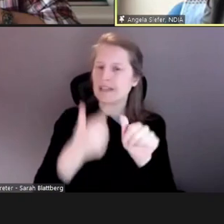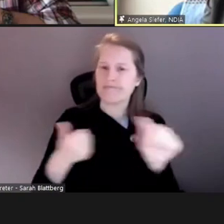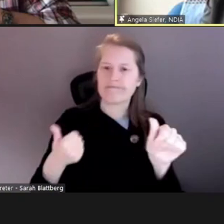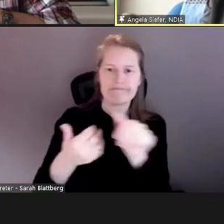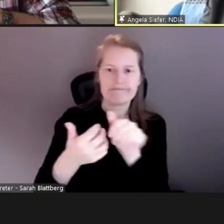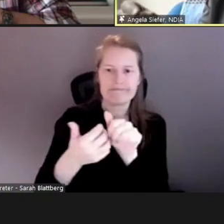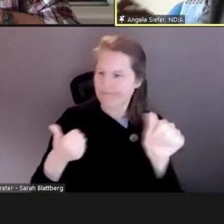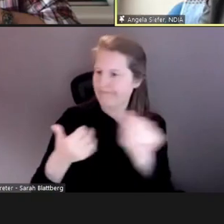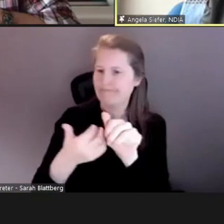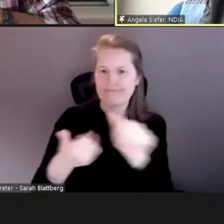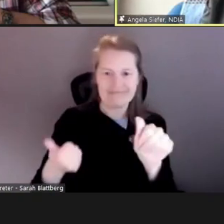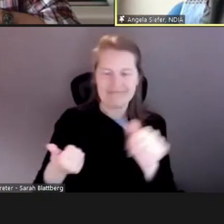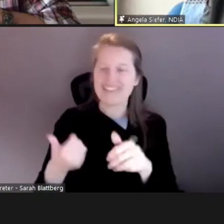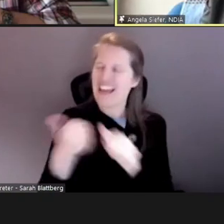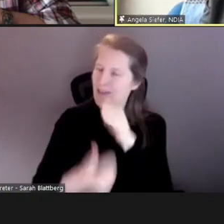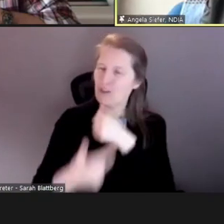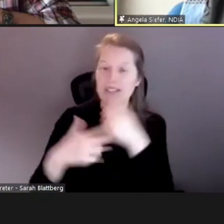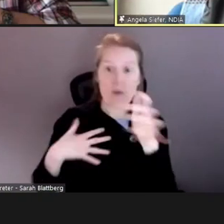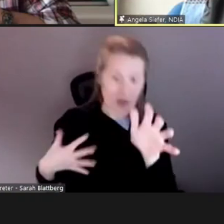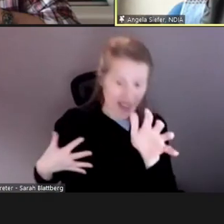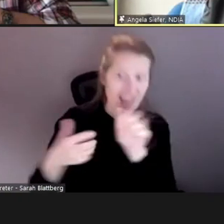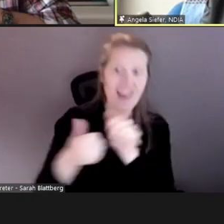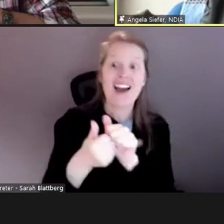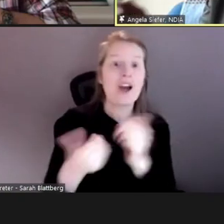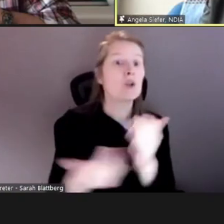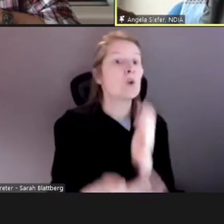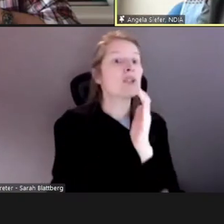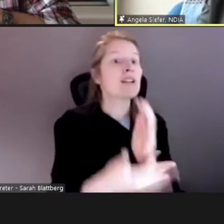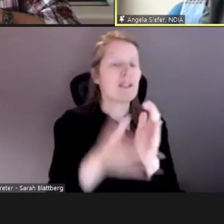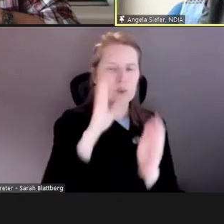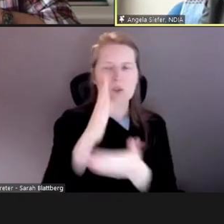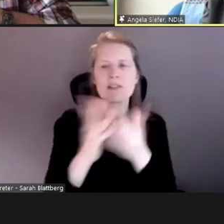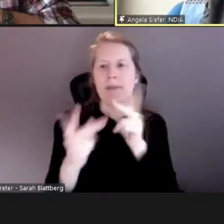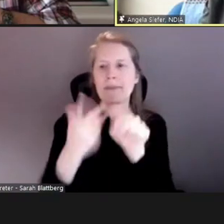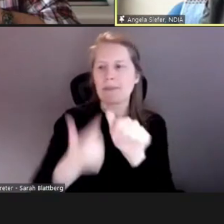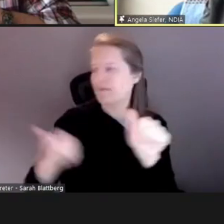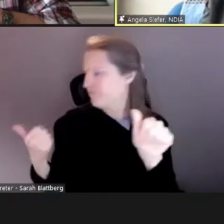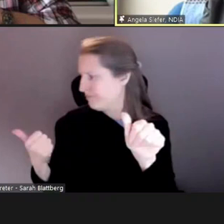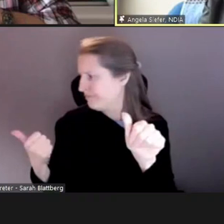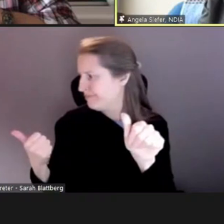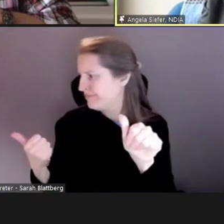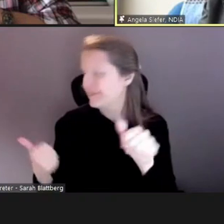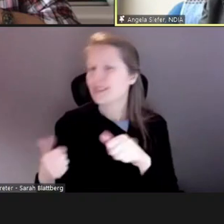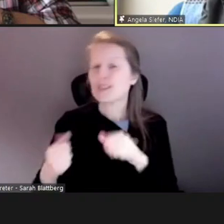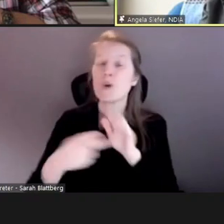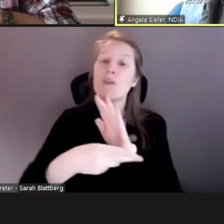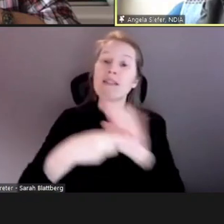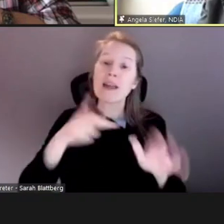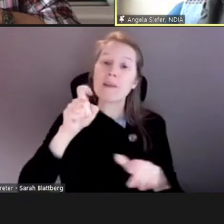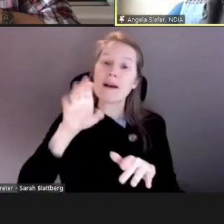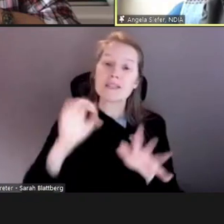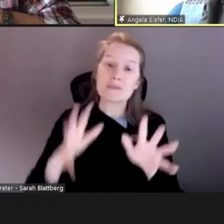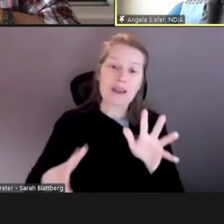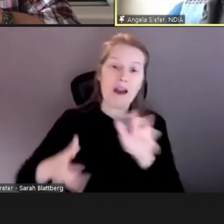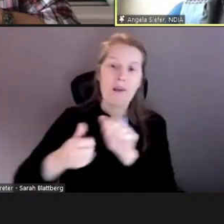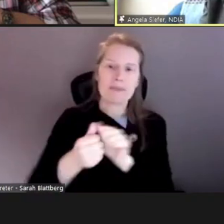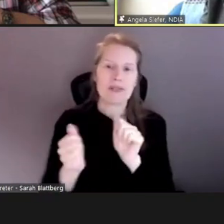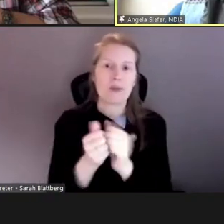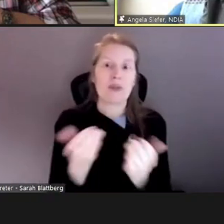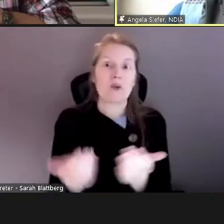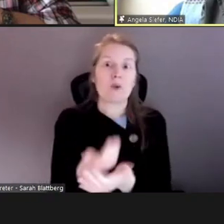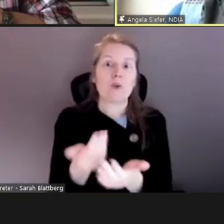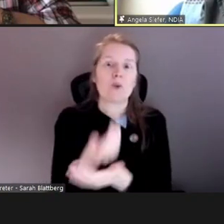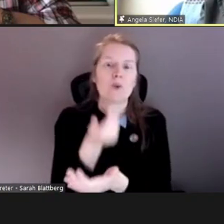the important pieces about the label is to be able to continuously keep it updated with the new broadband technologies, our